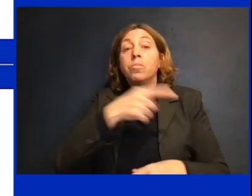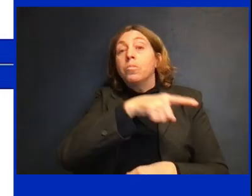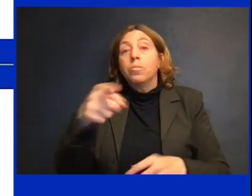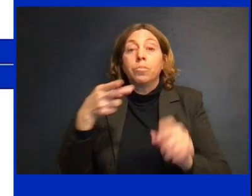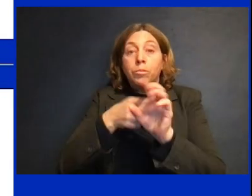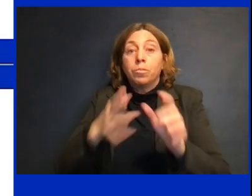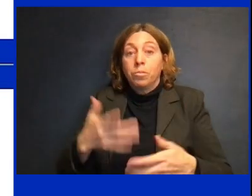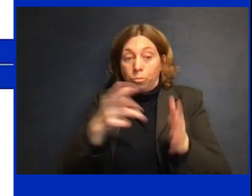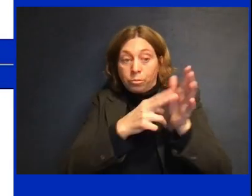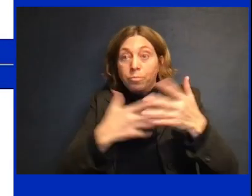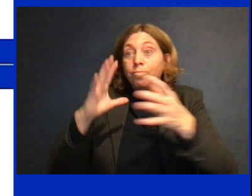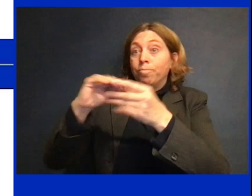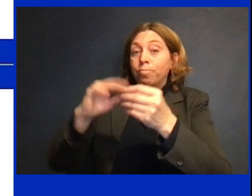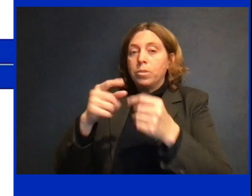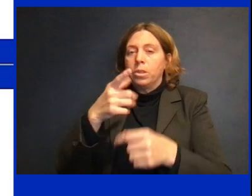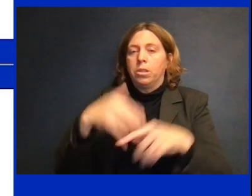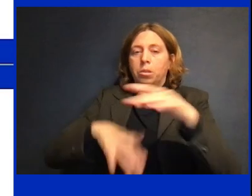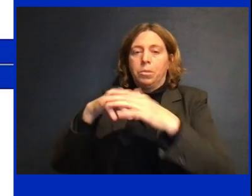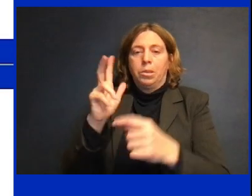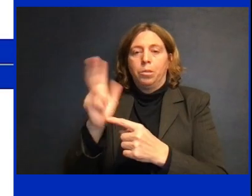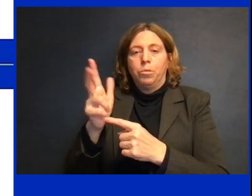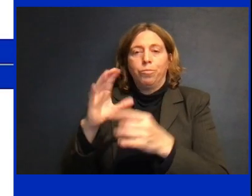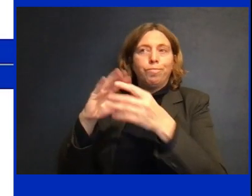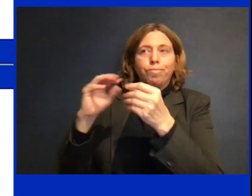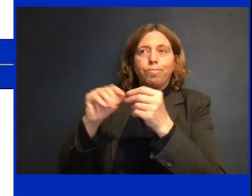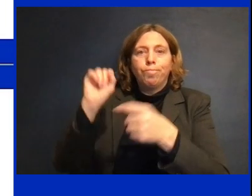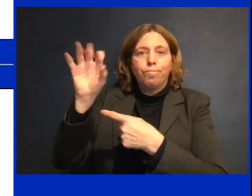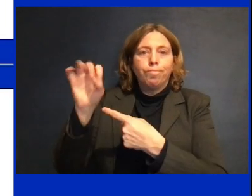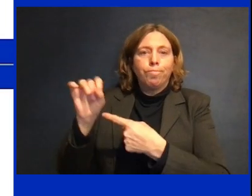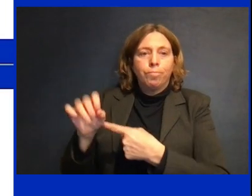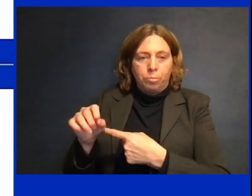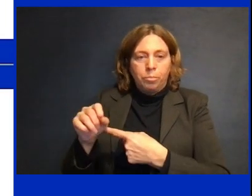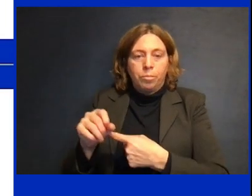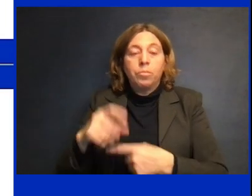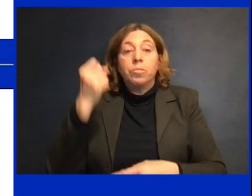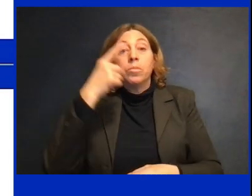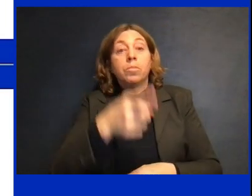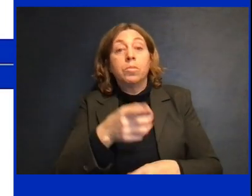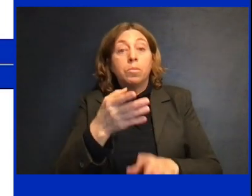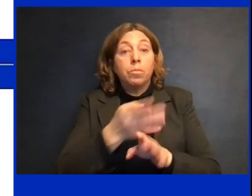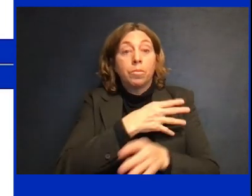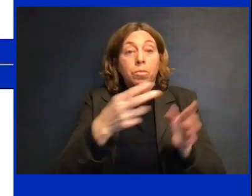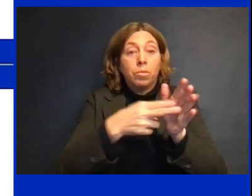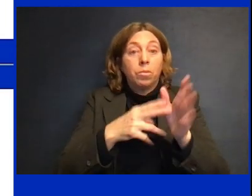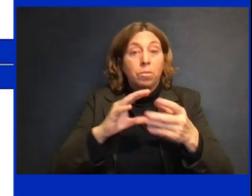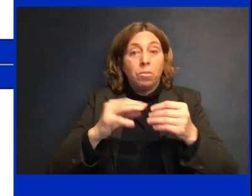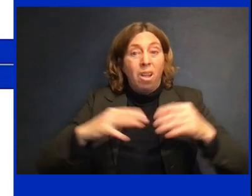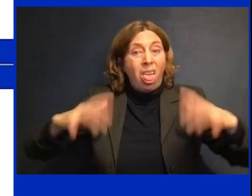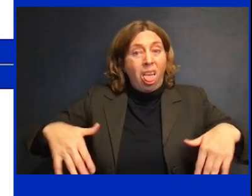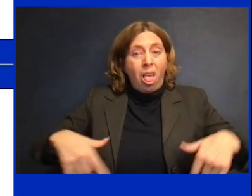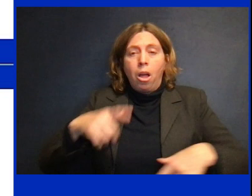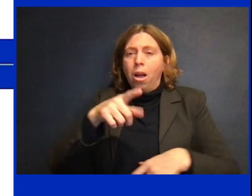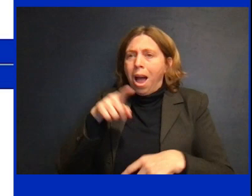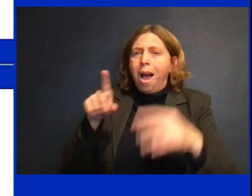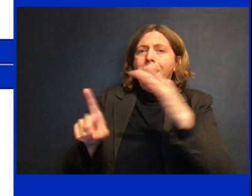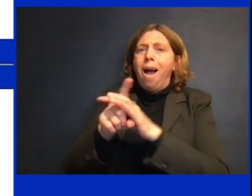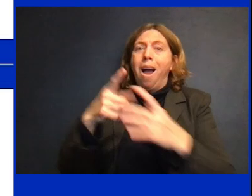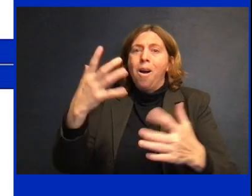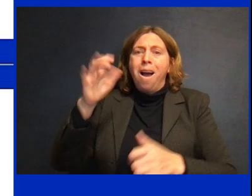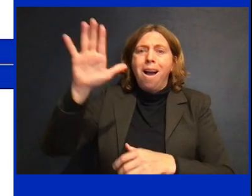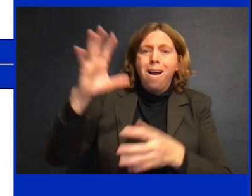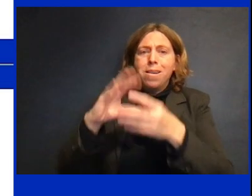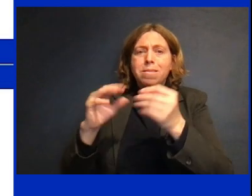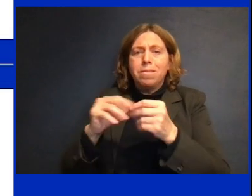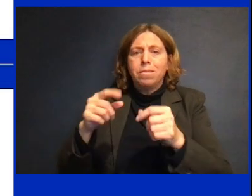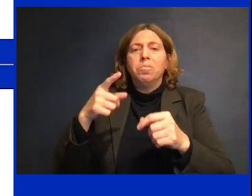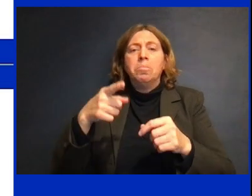have 3 minutes to articulate their comments. If you have not pre-registered to provide a comment, you may request to do